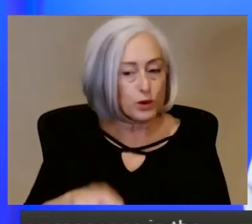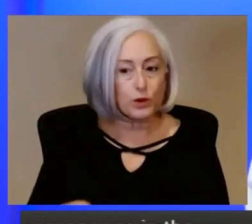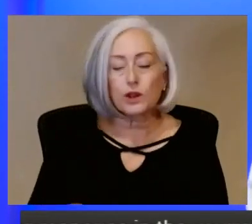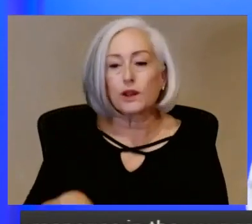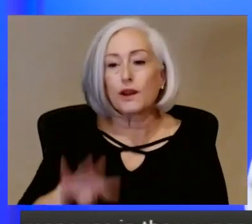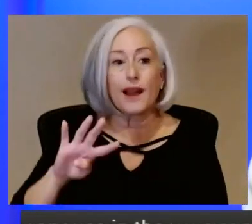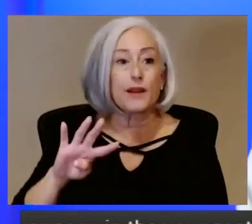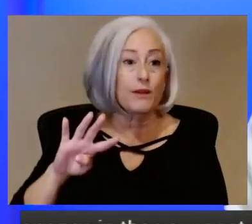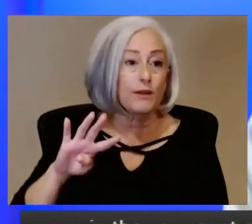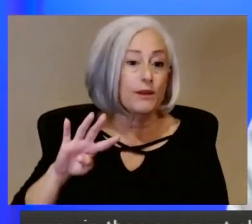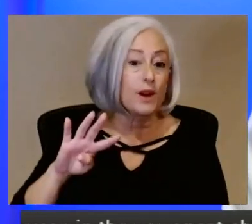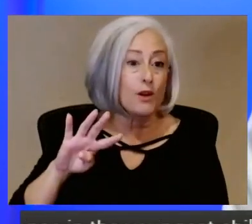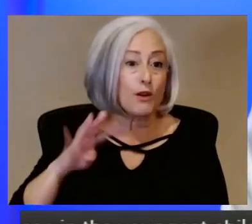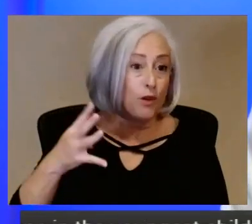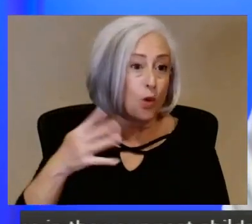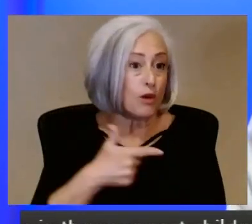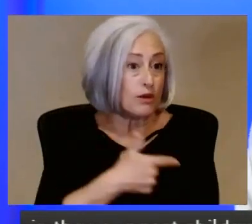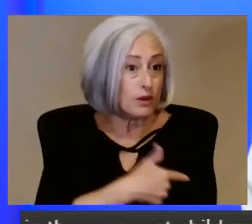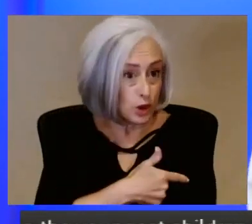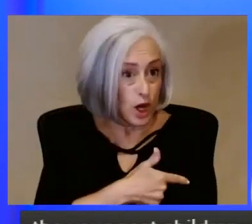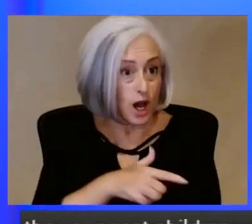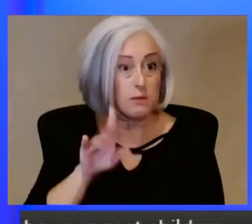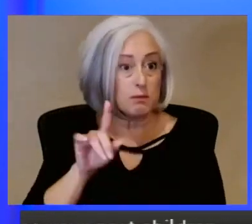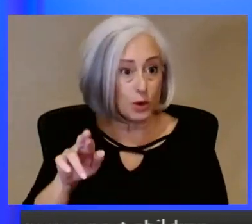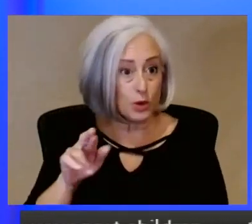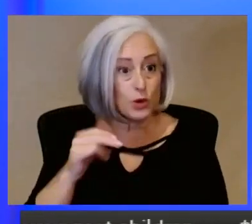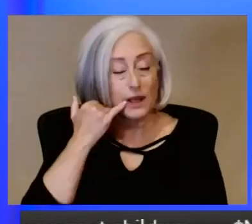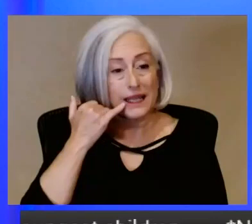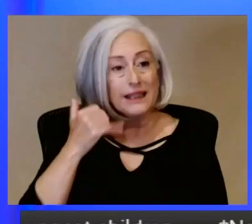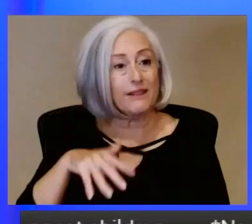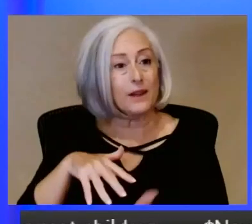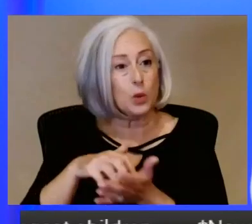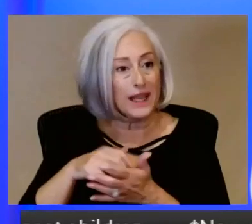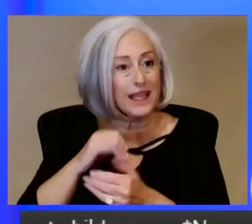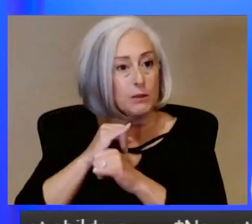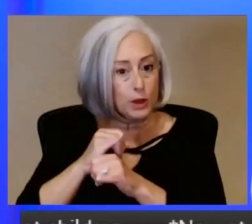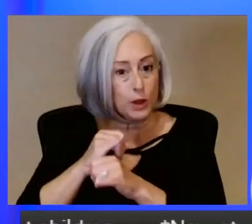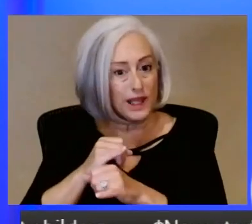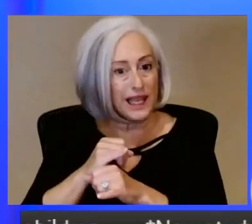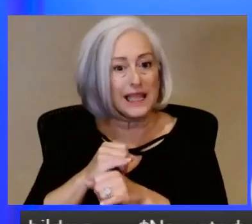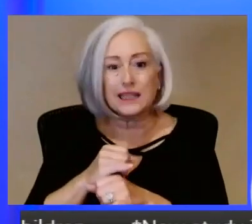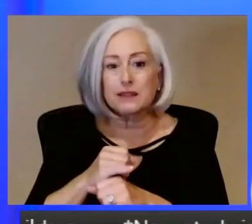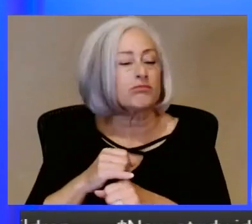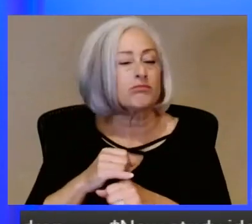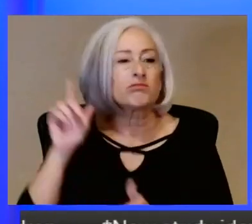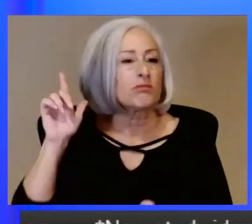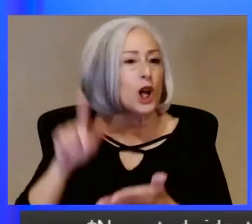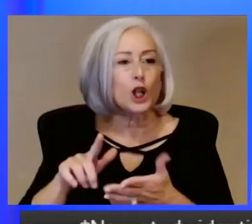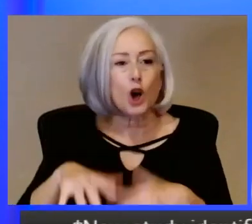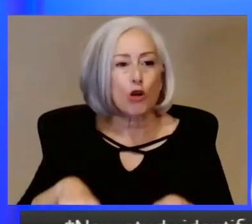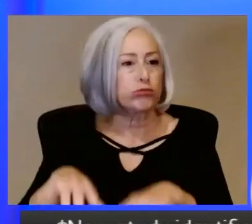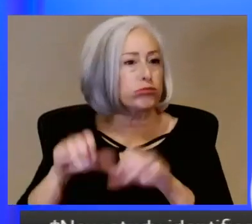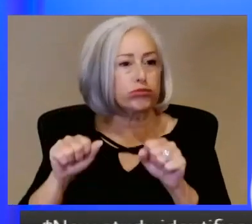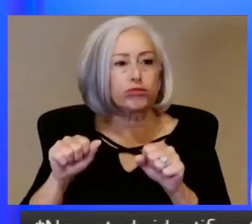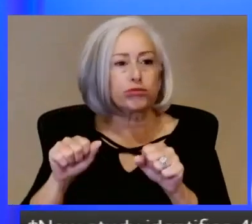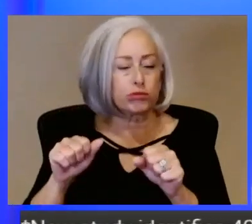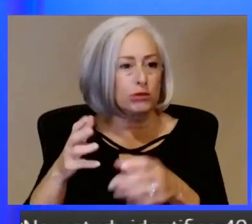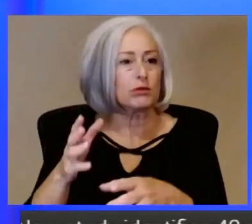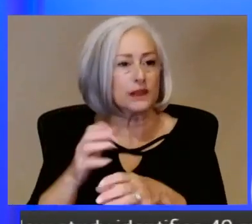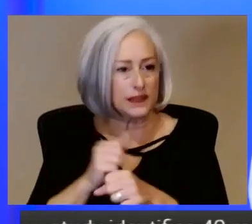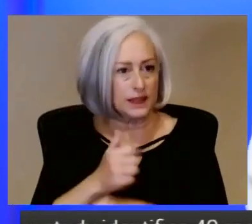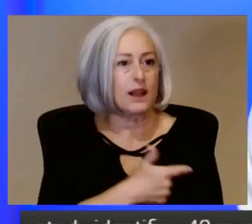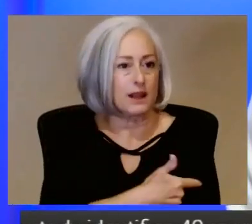immunocompetent, really the uptake has been fairly low. And so I think that is important. What overall does it mean for